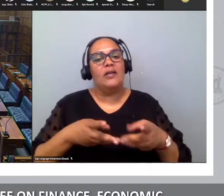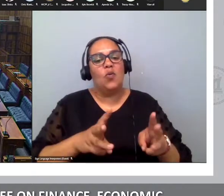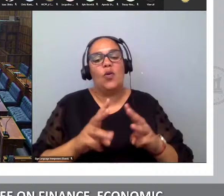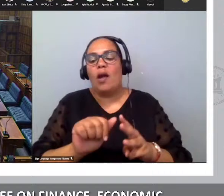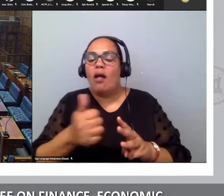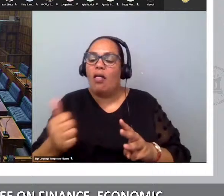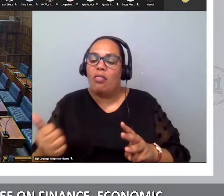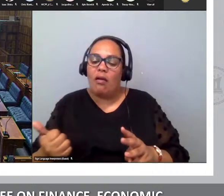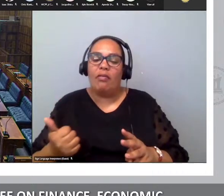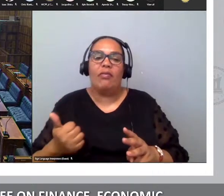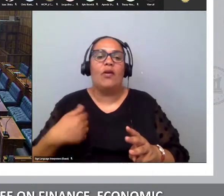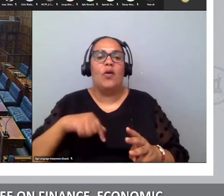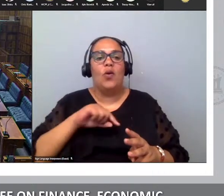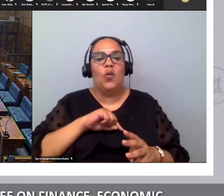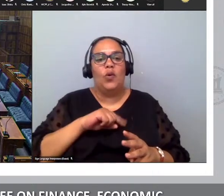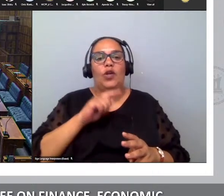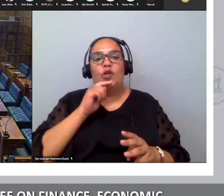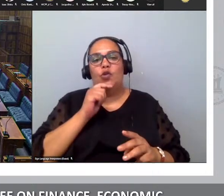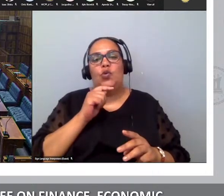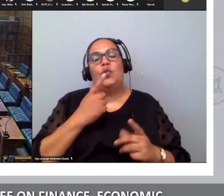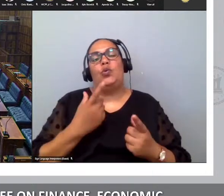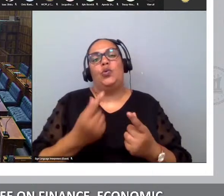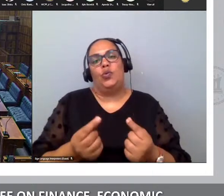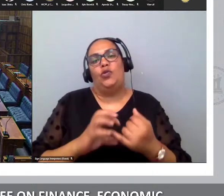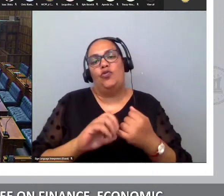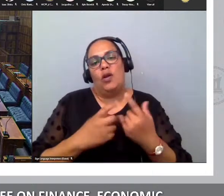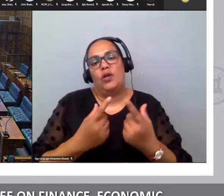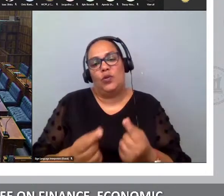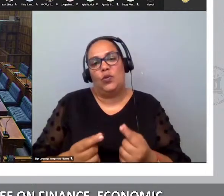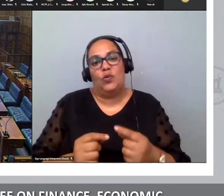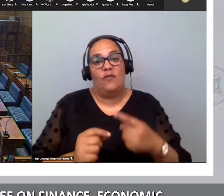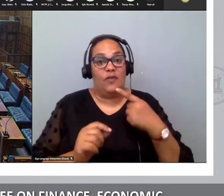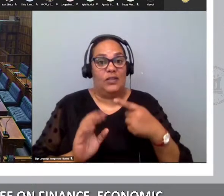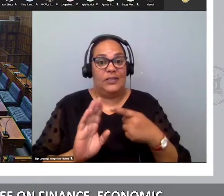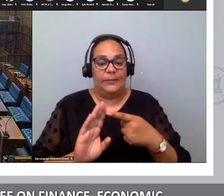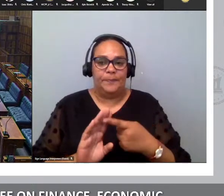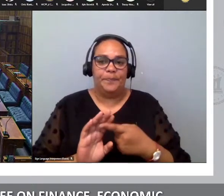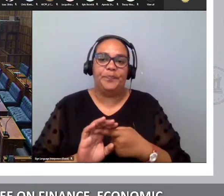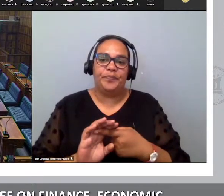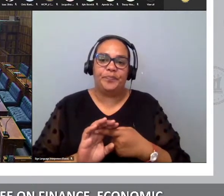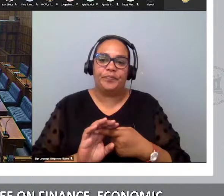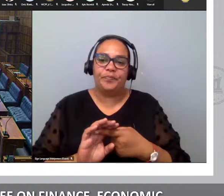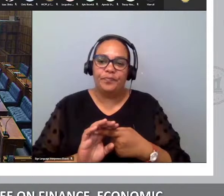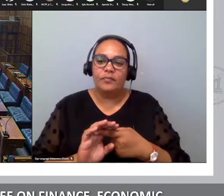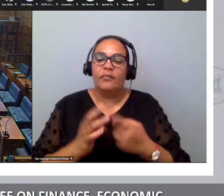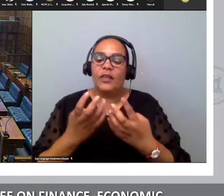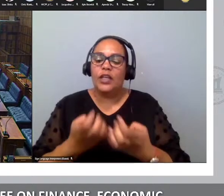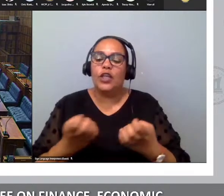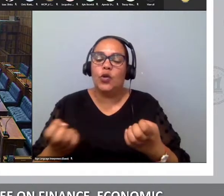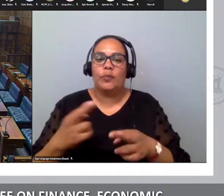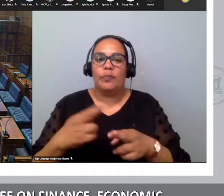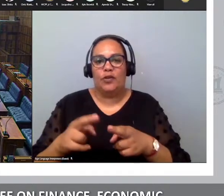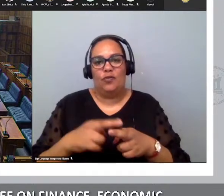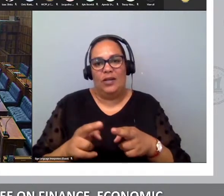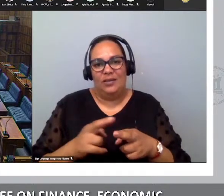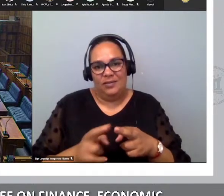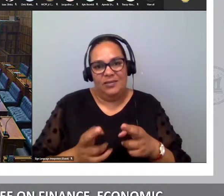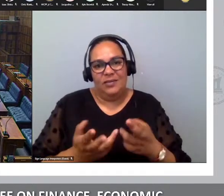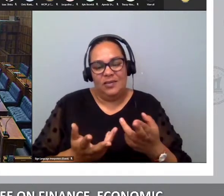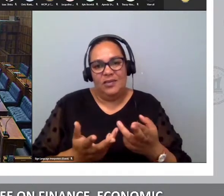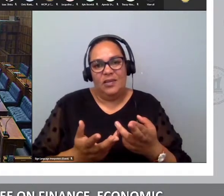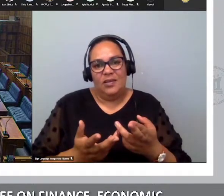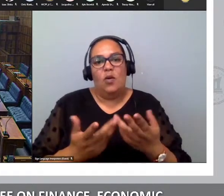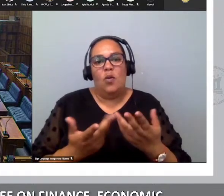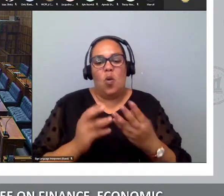that we are deploying number one is leasing of equipment uh full